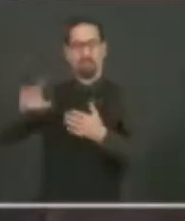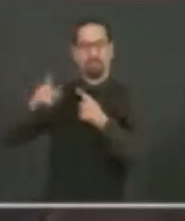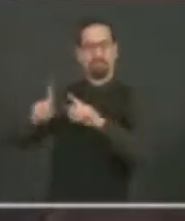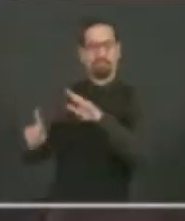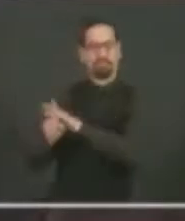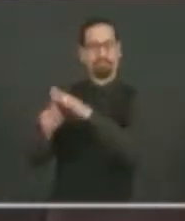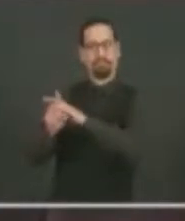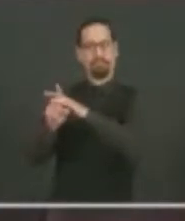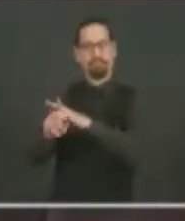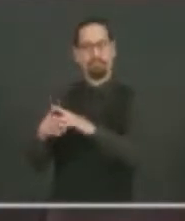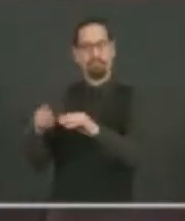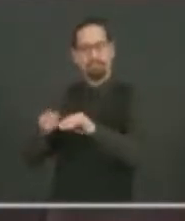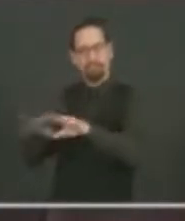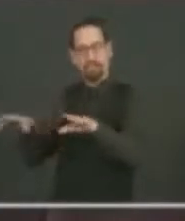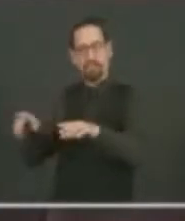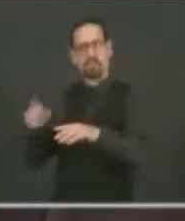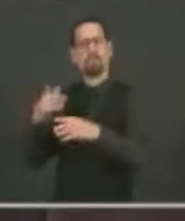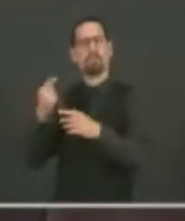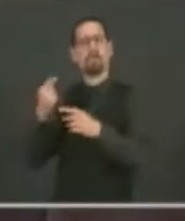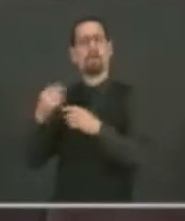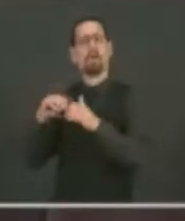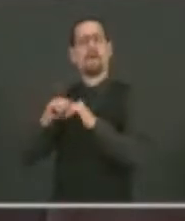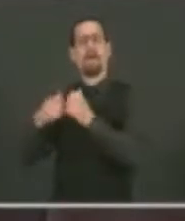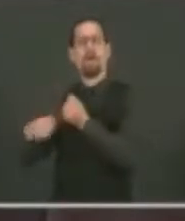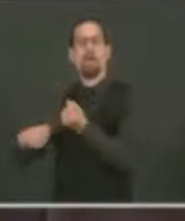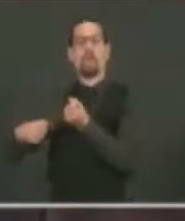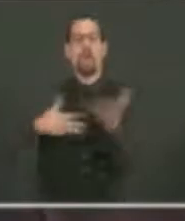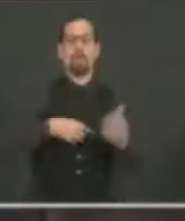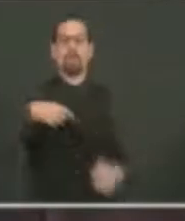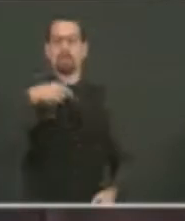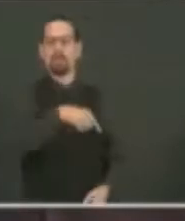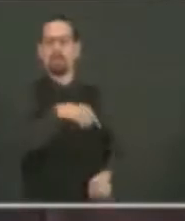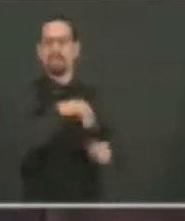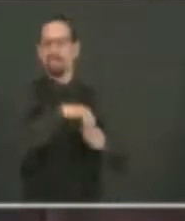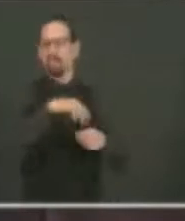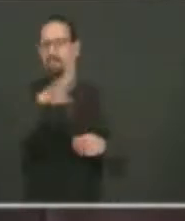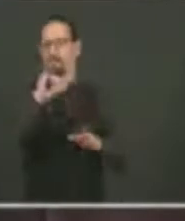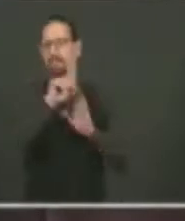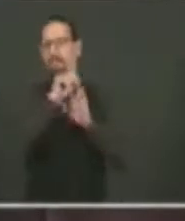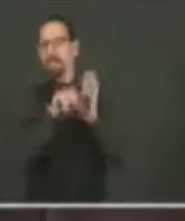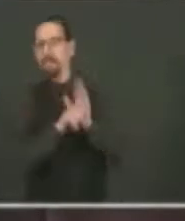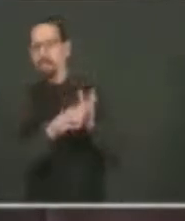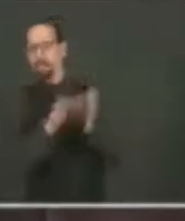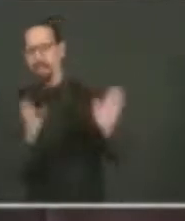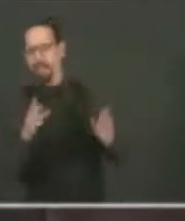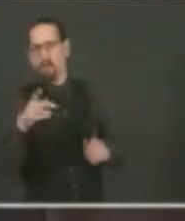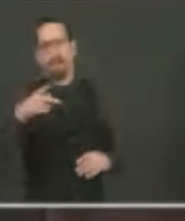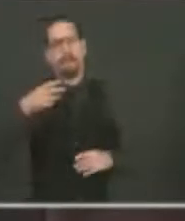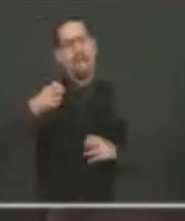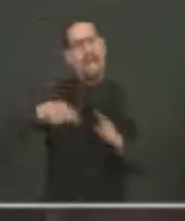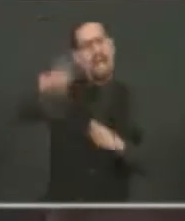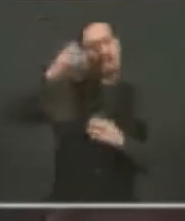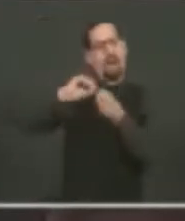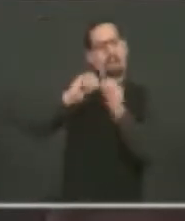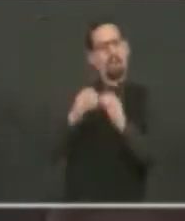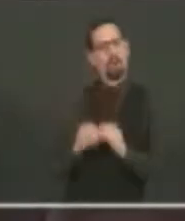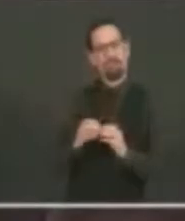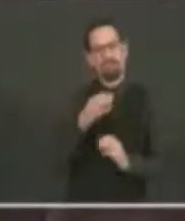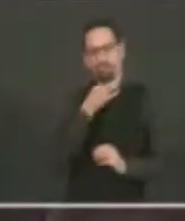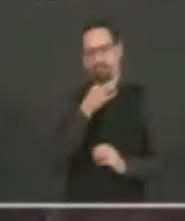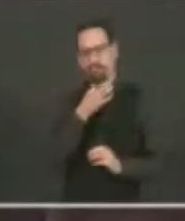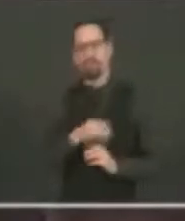Rhode Island having the high per capita new cases? What was described are the primary